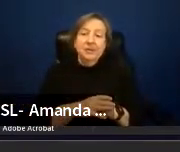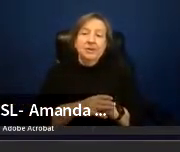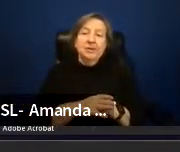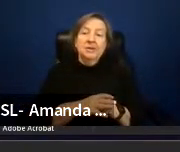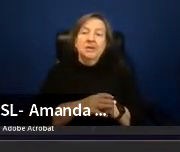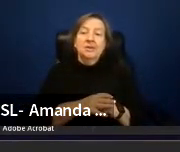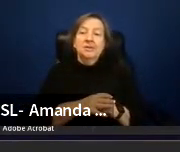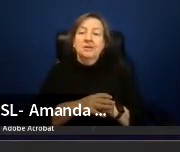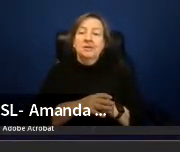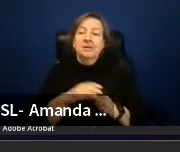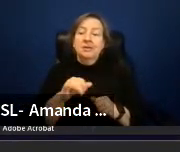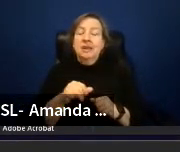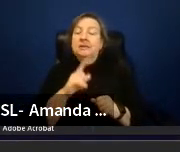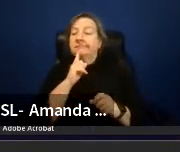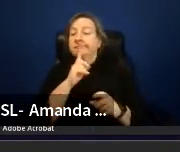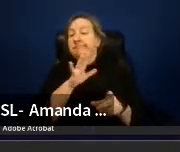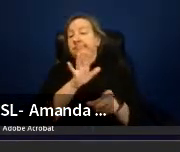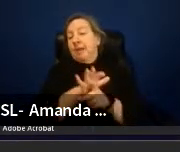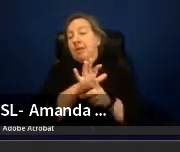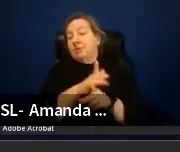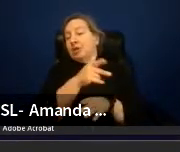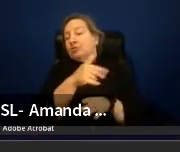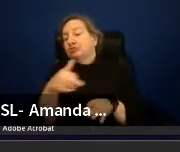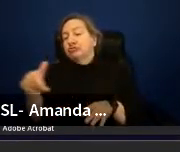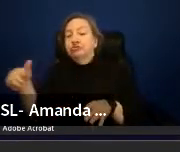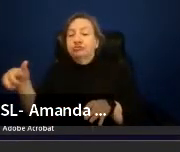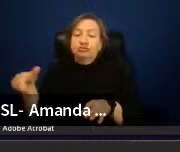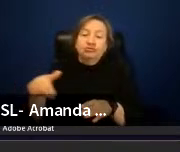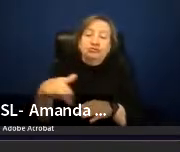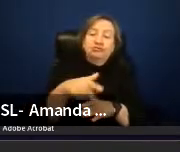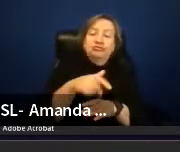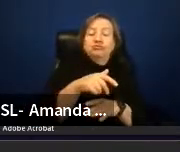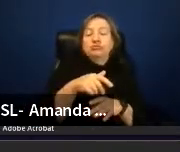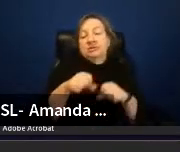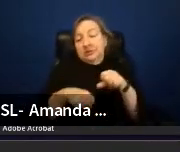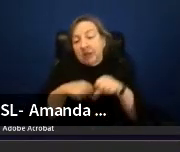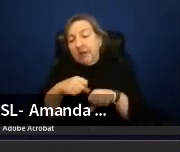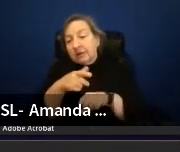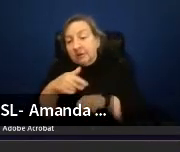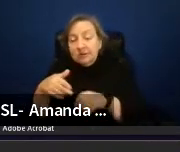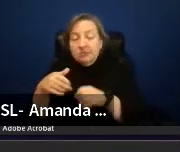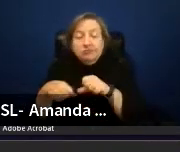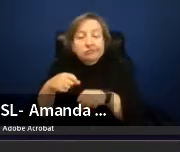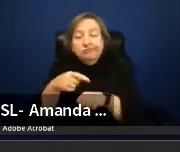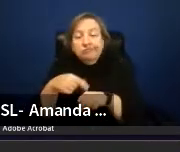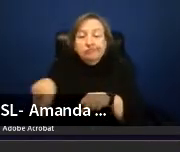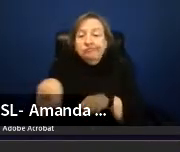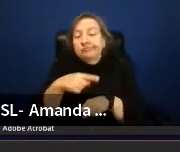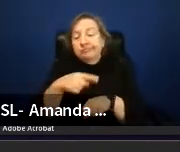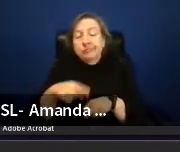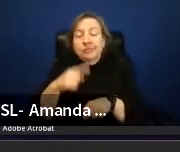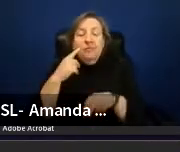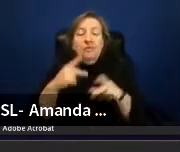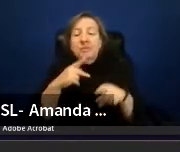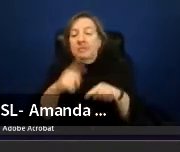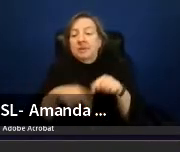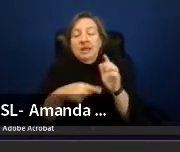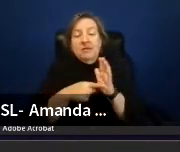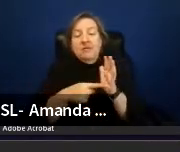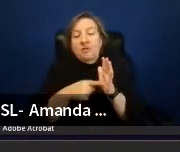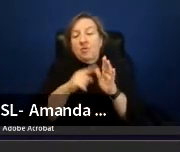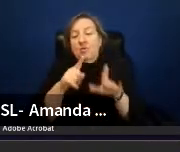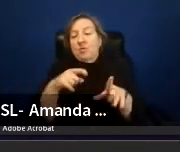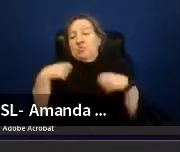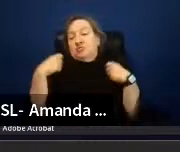And you know, that's a very popular walking area, cycling area. You know, for a lot of people who can't afford to go to a